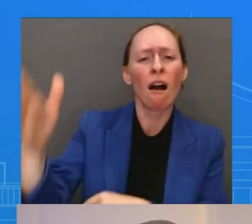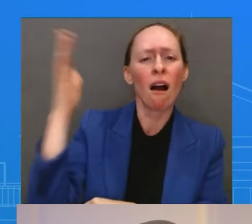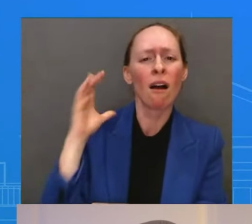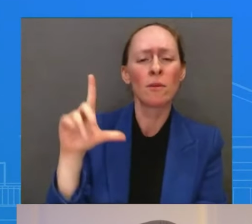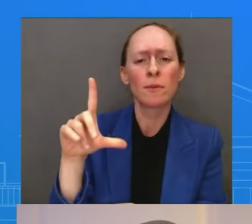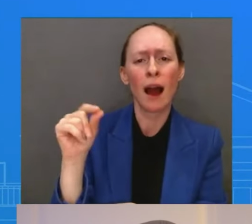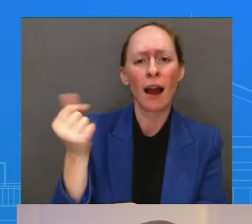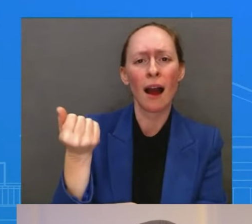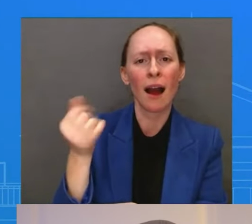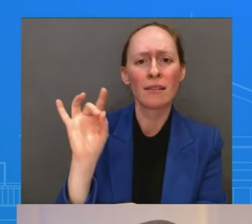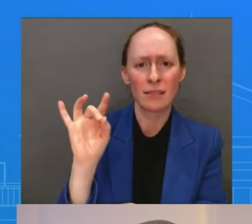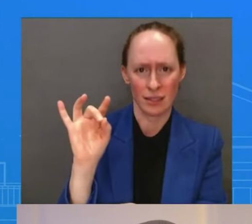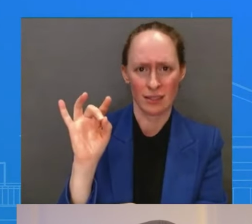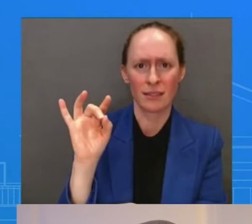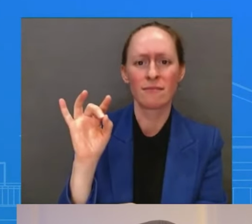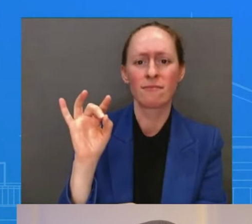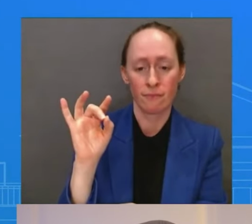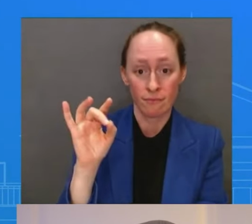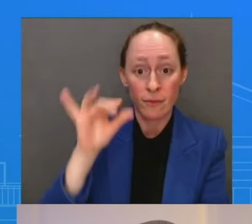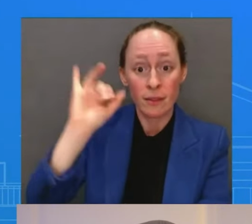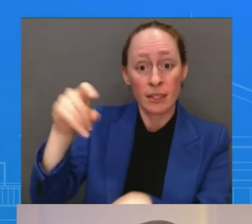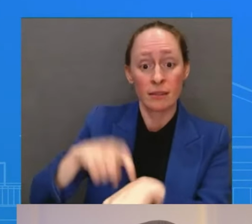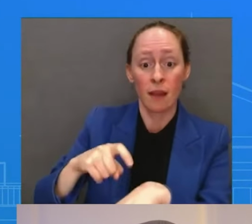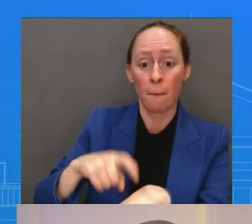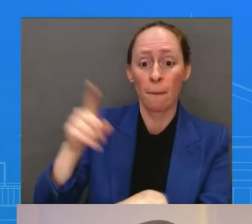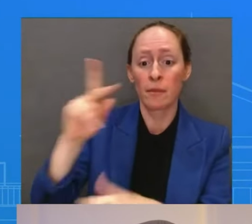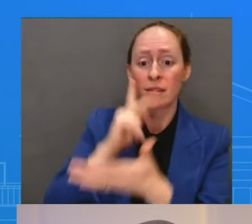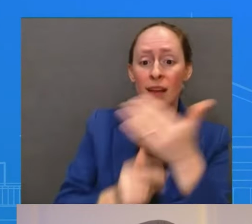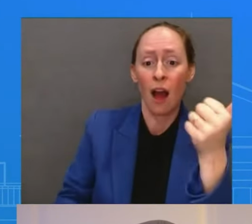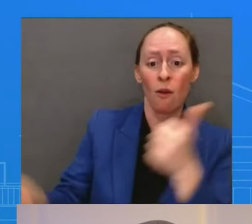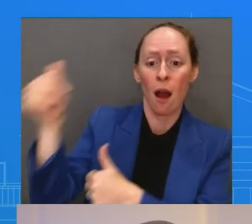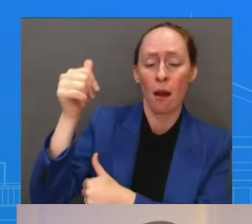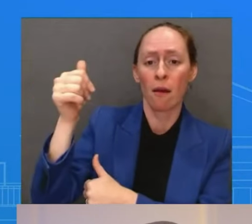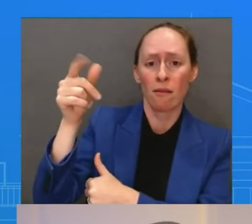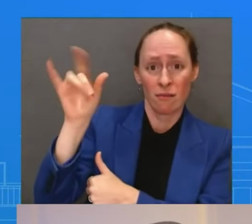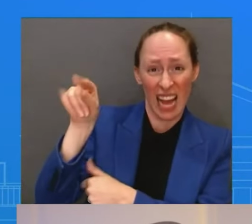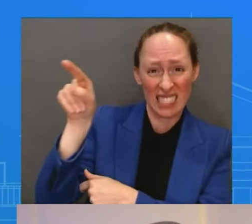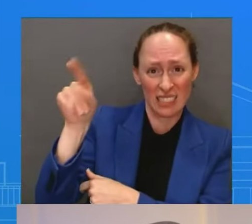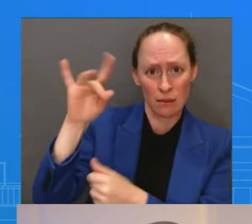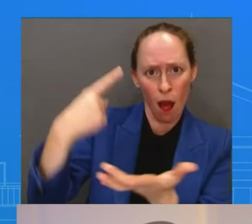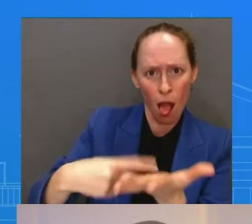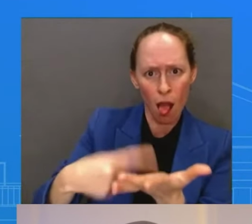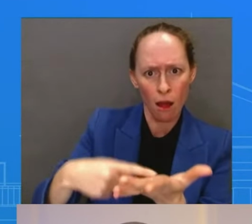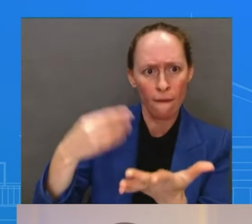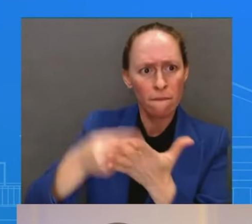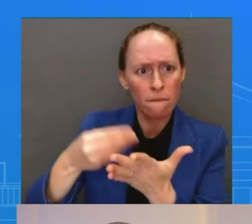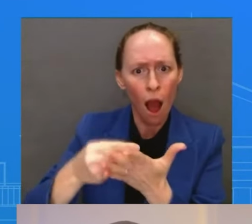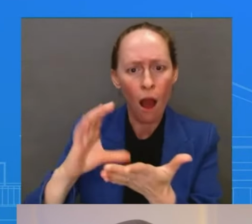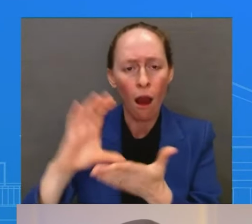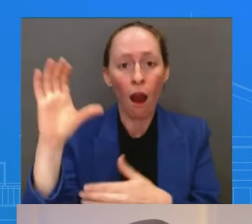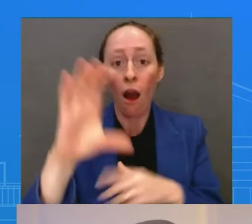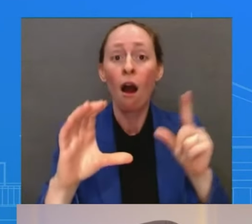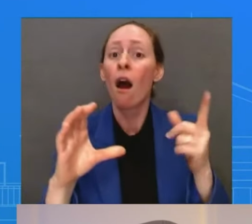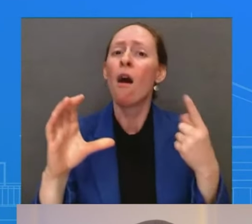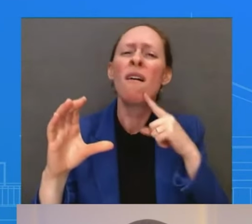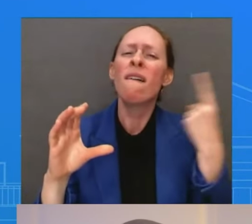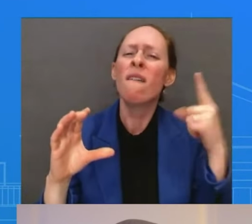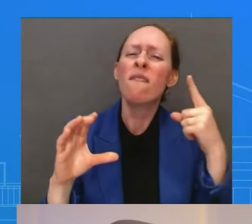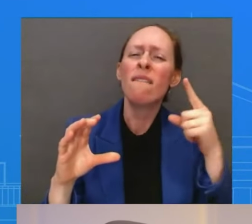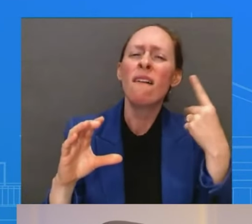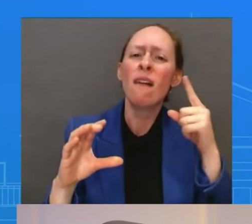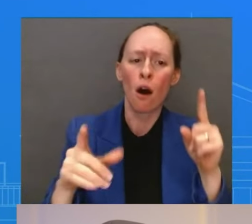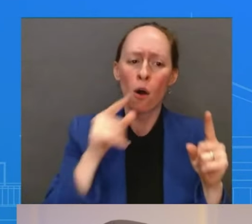this money and these accounts could only be used for humanitarian purposes and that there was going to be oversight. We've done nothing different. It is the same process. All we've done is move